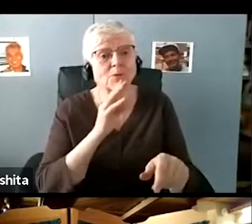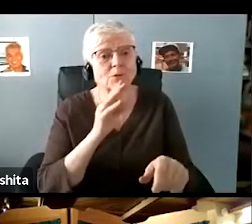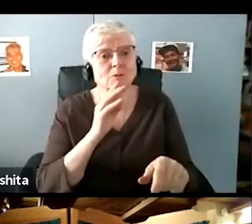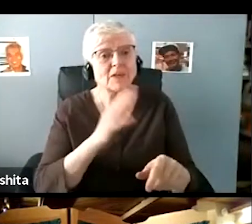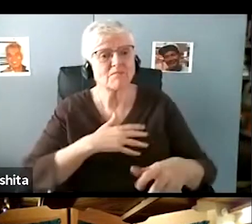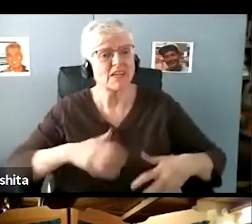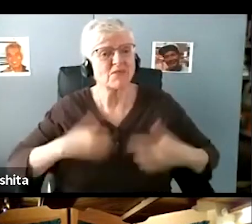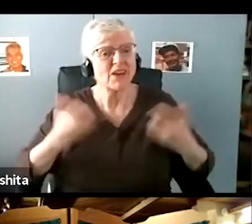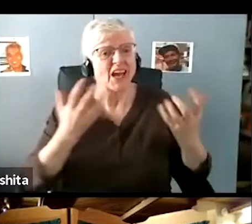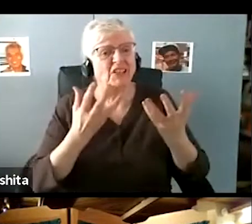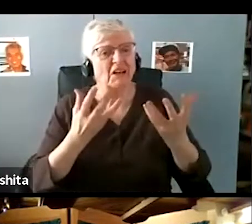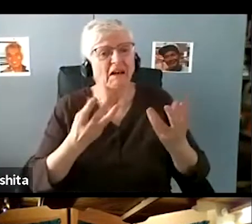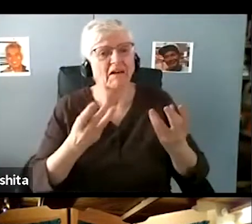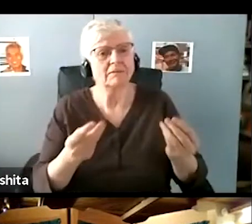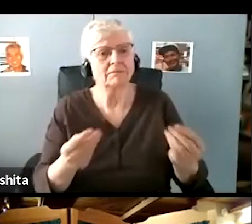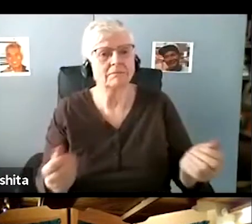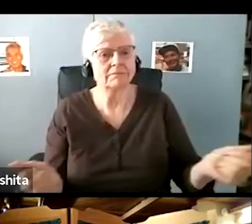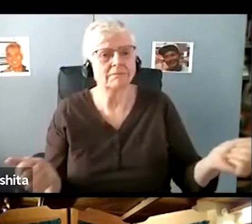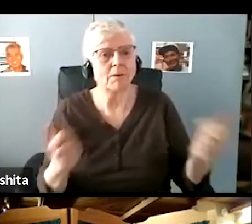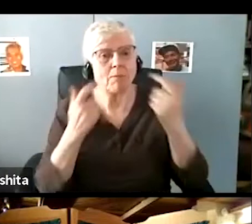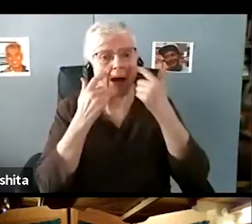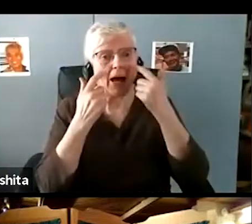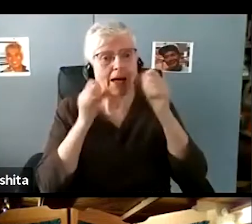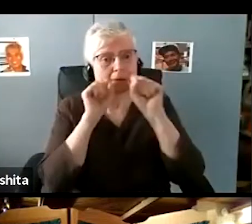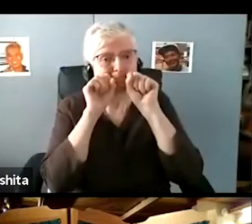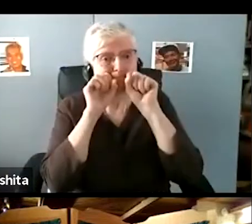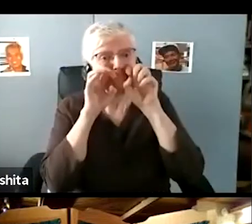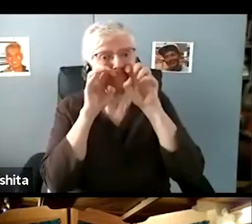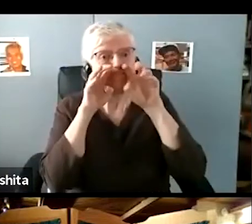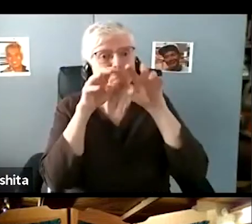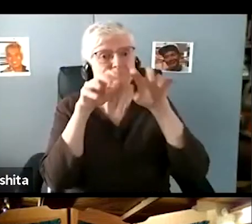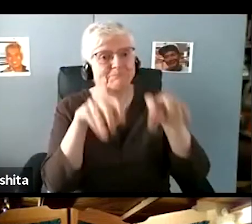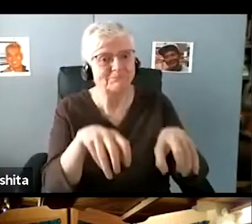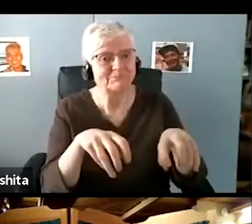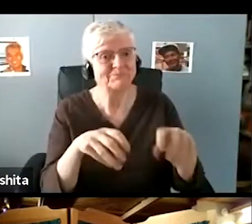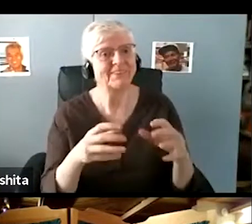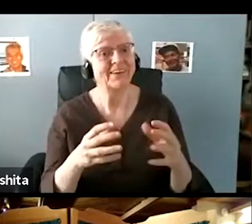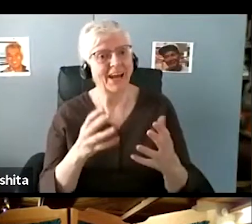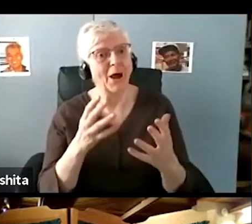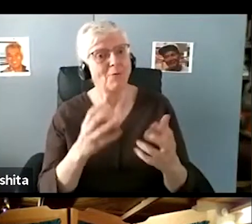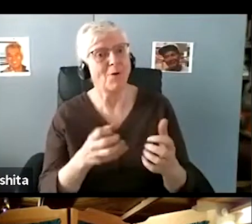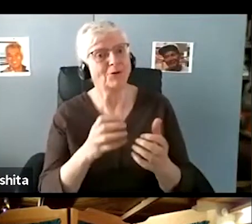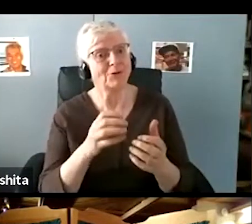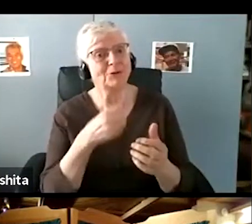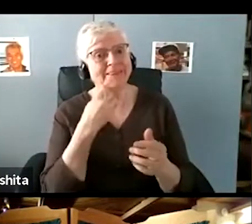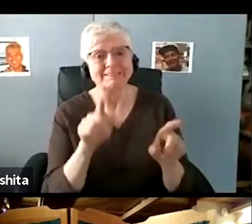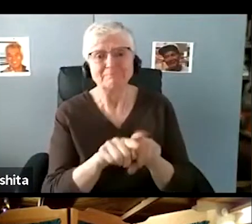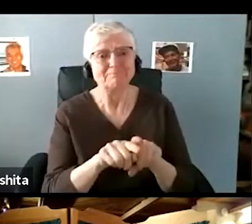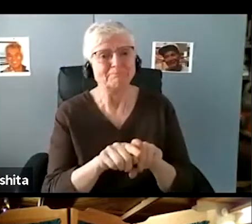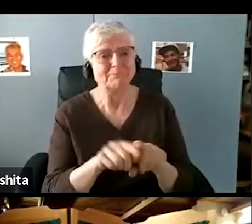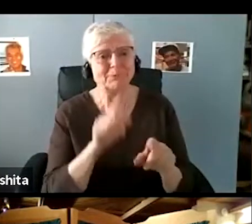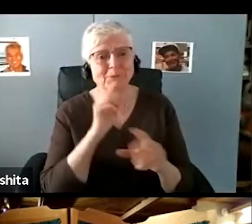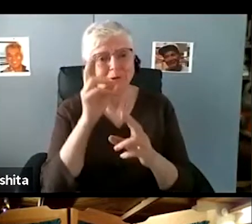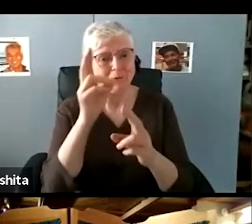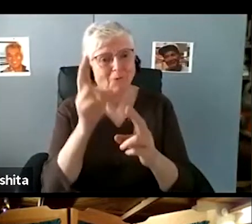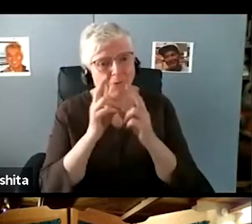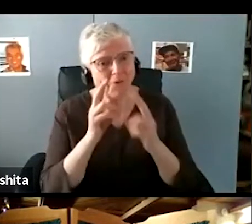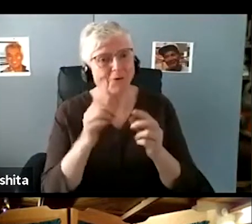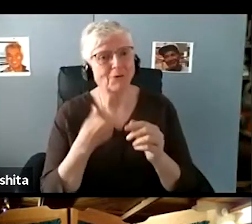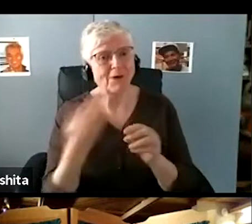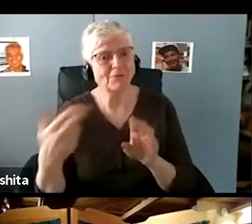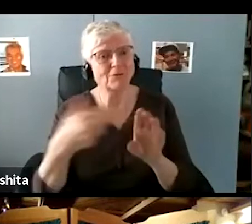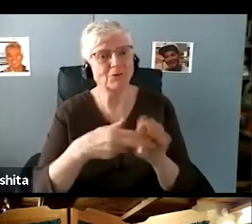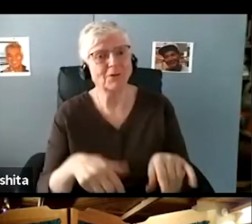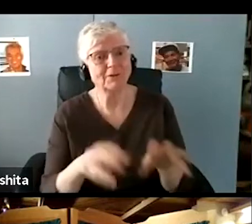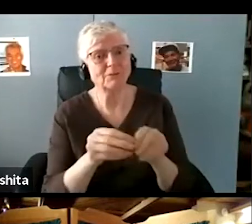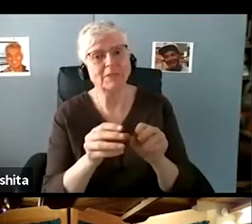with tears." And I want to echo that. It's I'll been just, an honor to have you here. okay, I just want